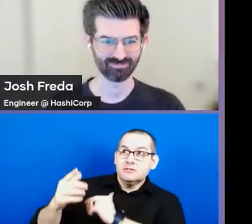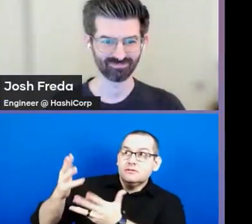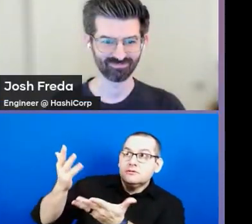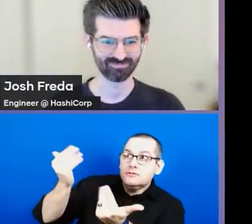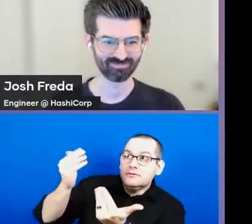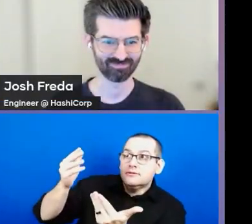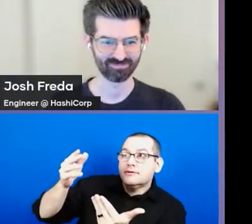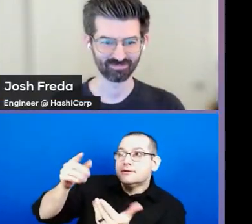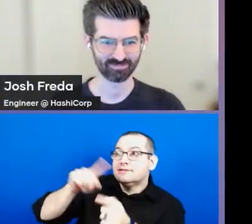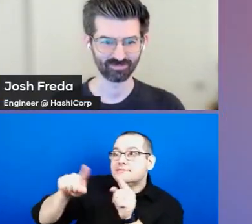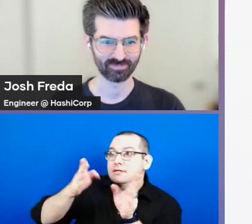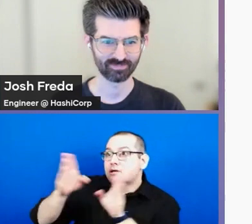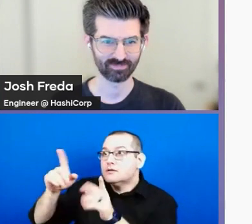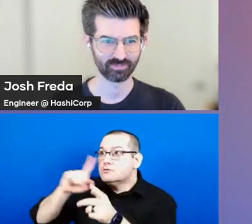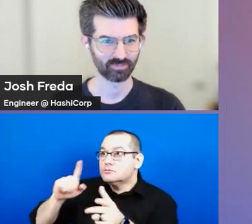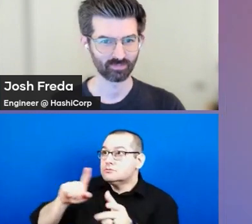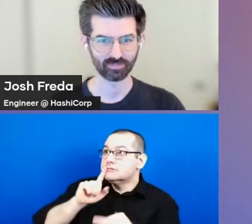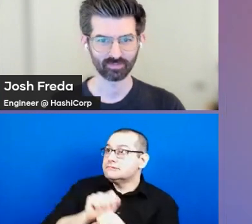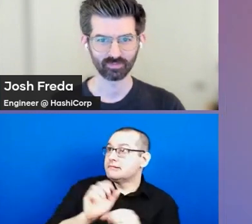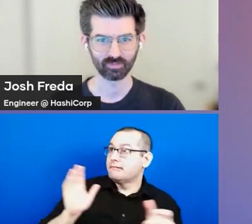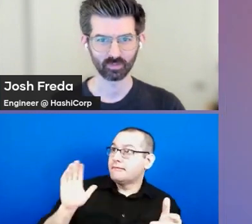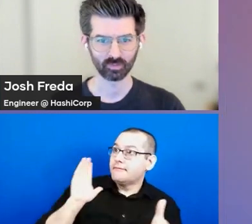him.